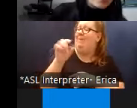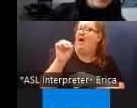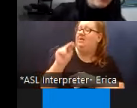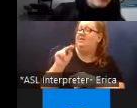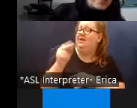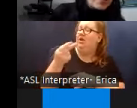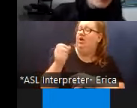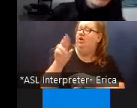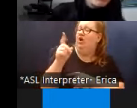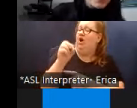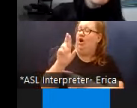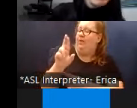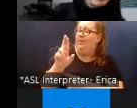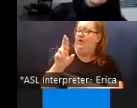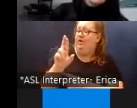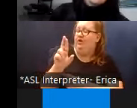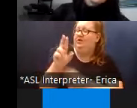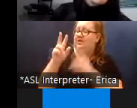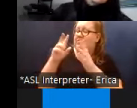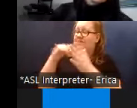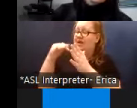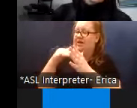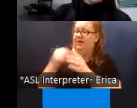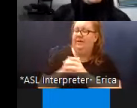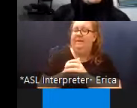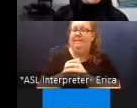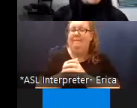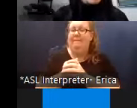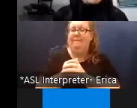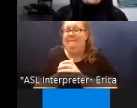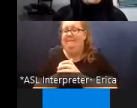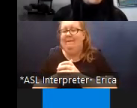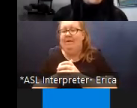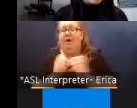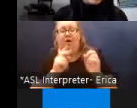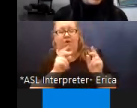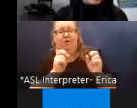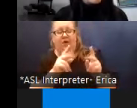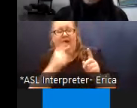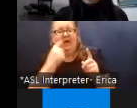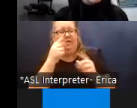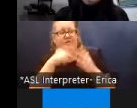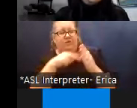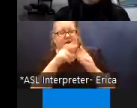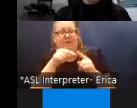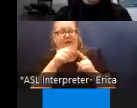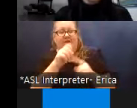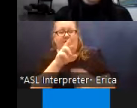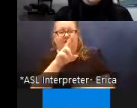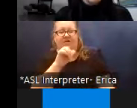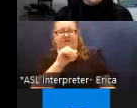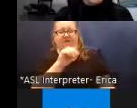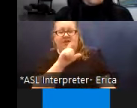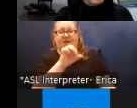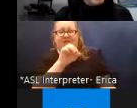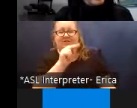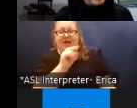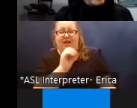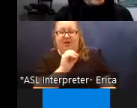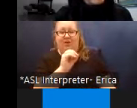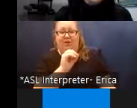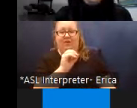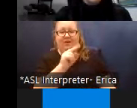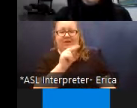study Oh, the Boston that Harbor, I can okay. share. Yeah. I read little bits about the Verrazano Narrows. Joe, It'd be interesting to look